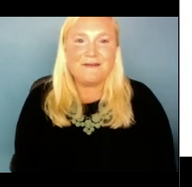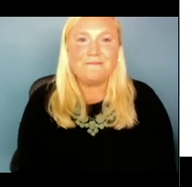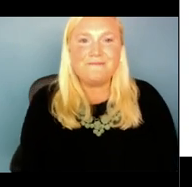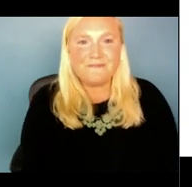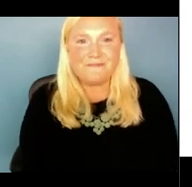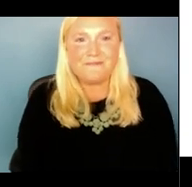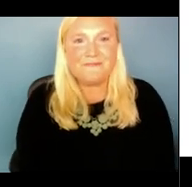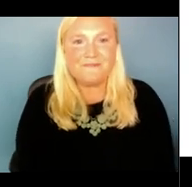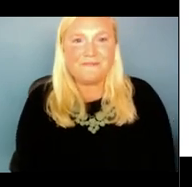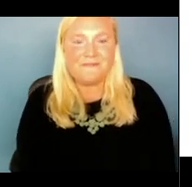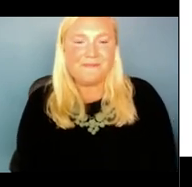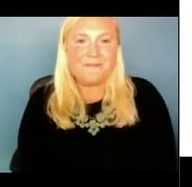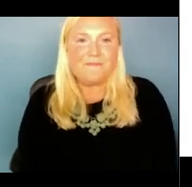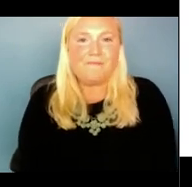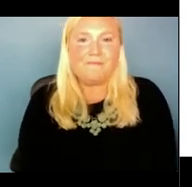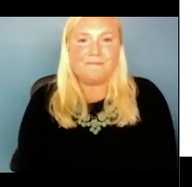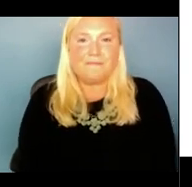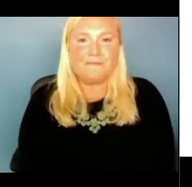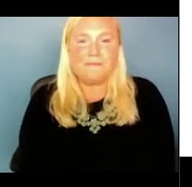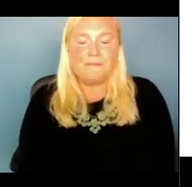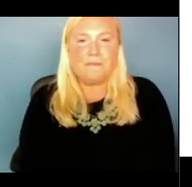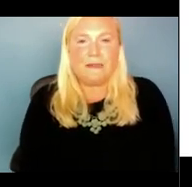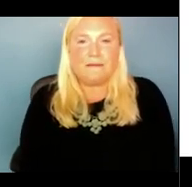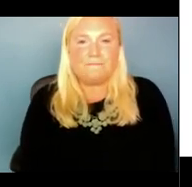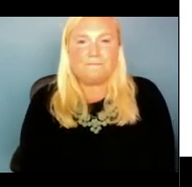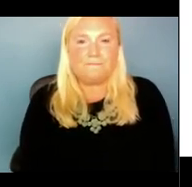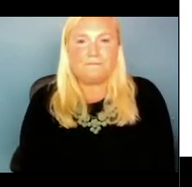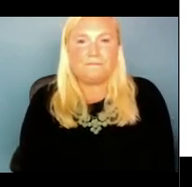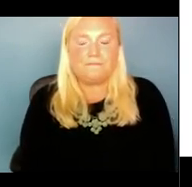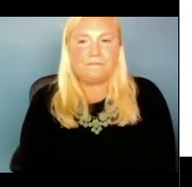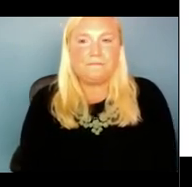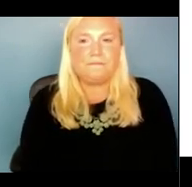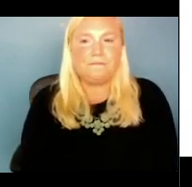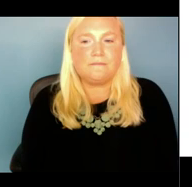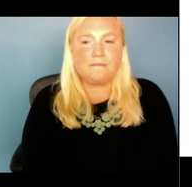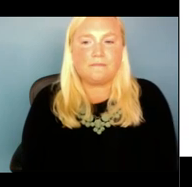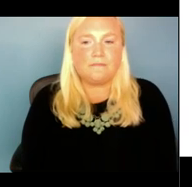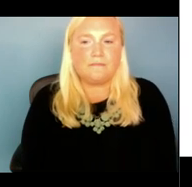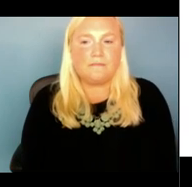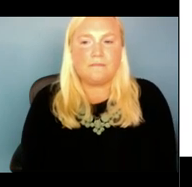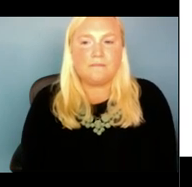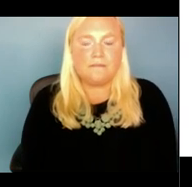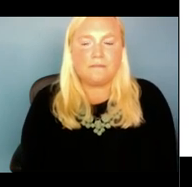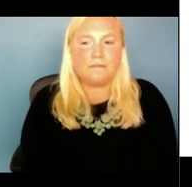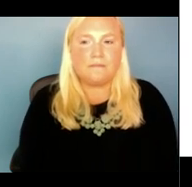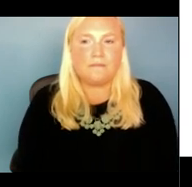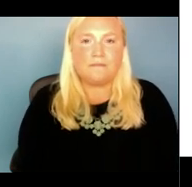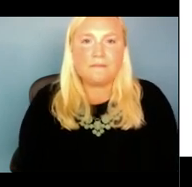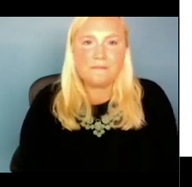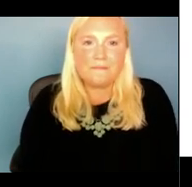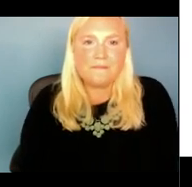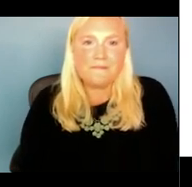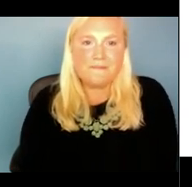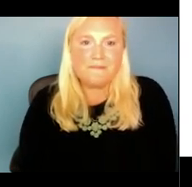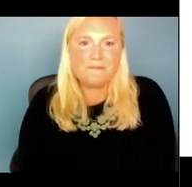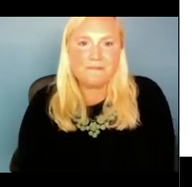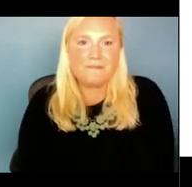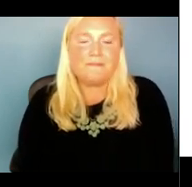our language since then. Our field is also grappling with the idea that no, not everything that we work